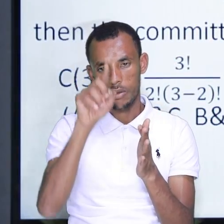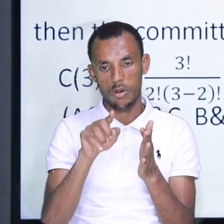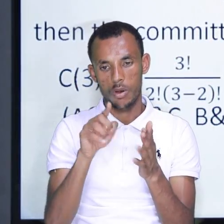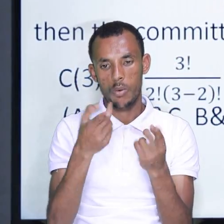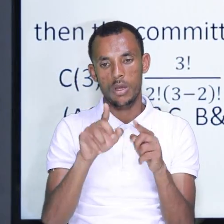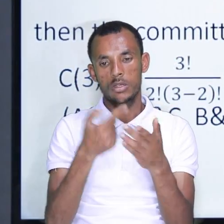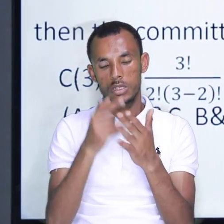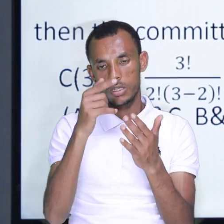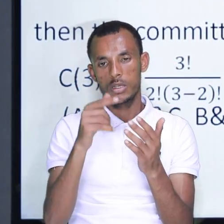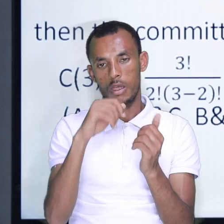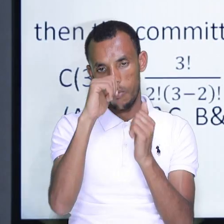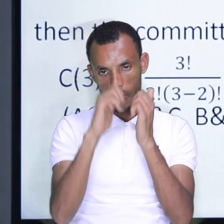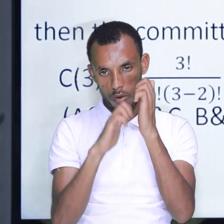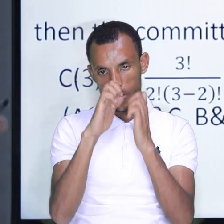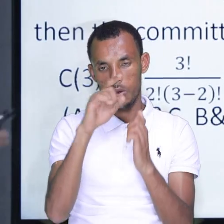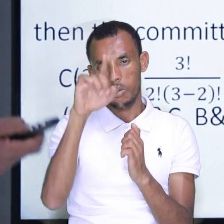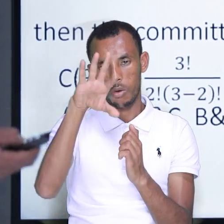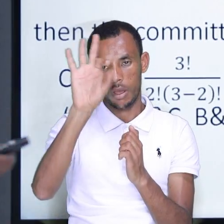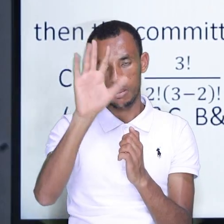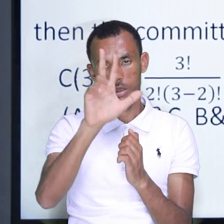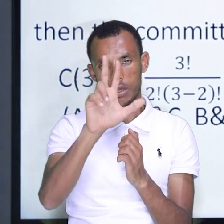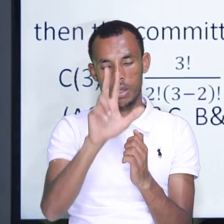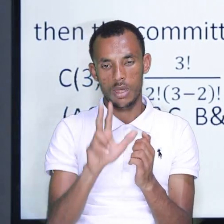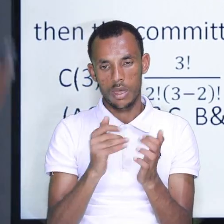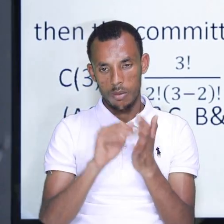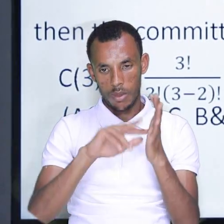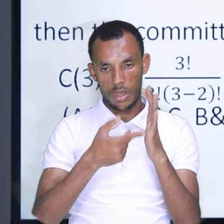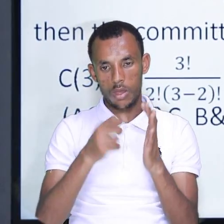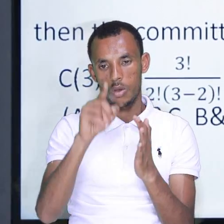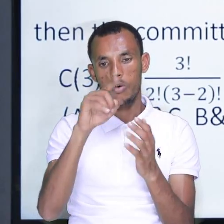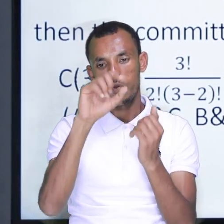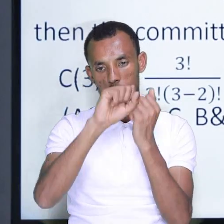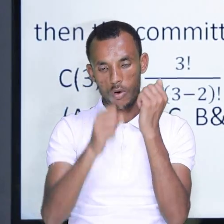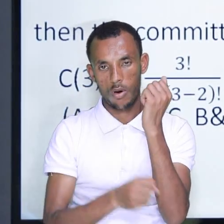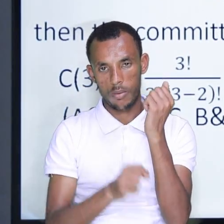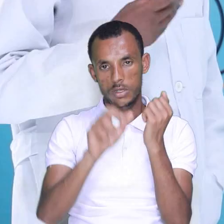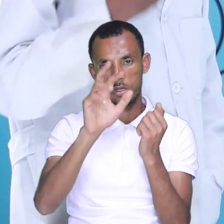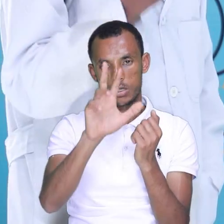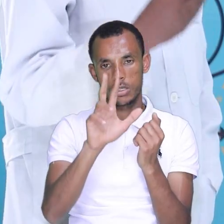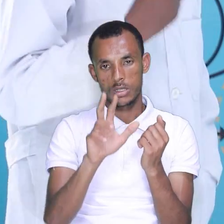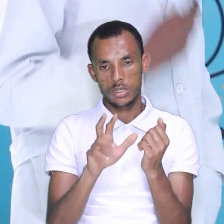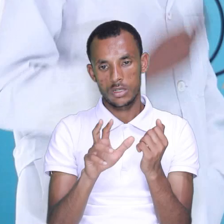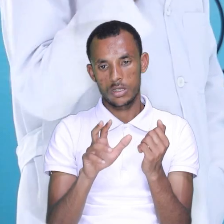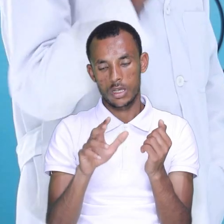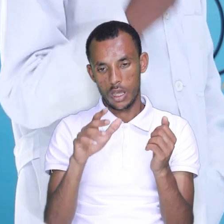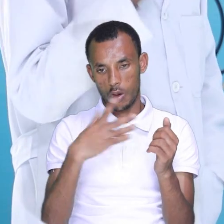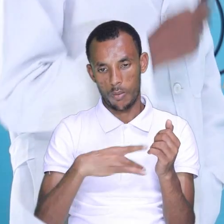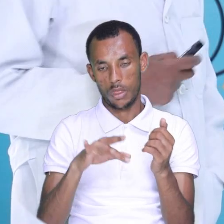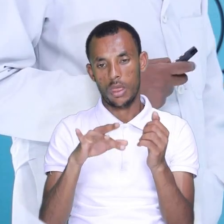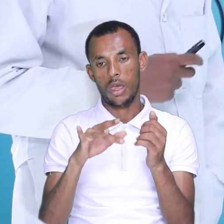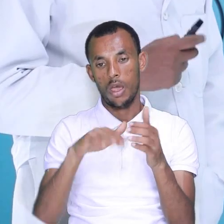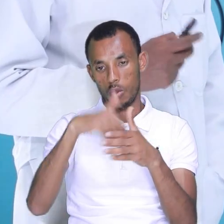this one is evaluated, you will have 3. What does it mean? You can form a committee with 2 members out of